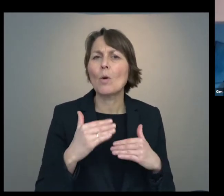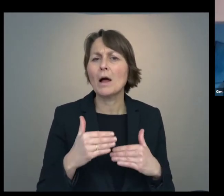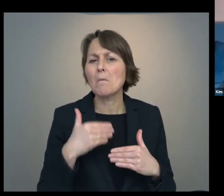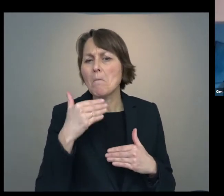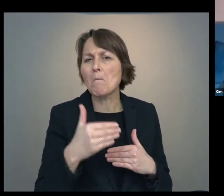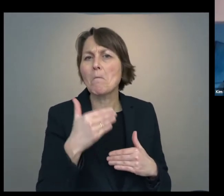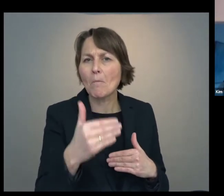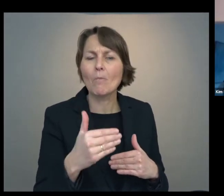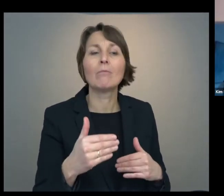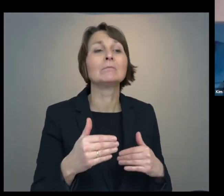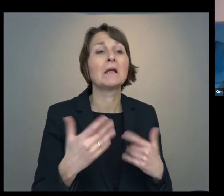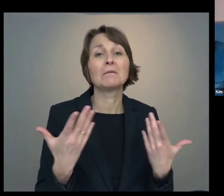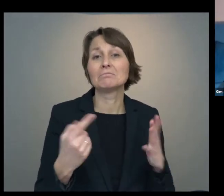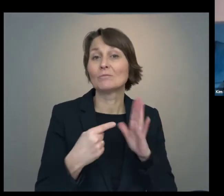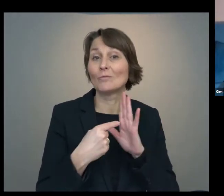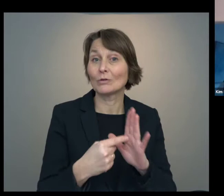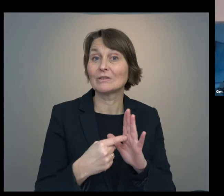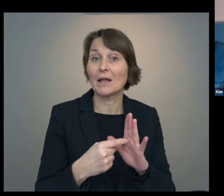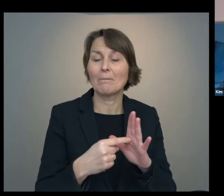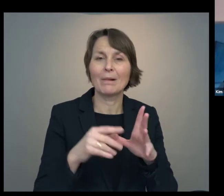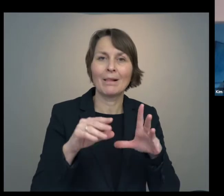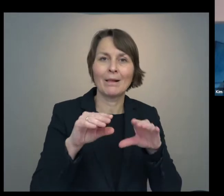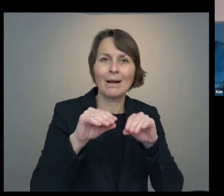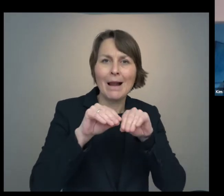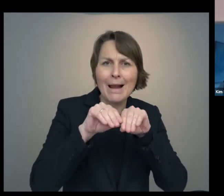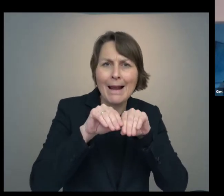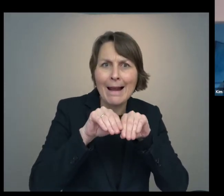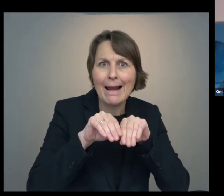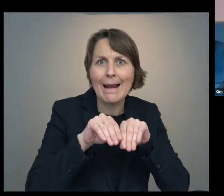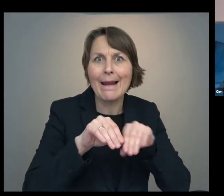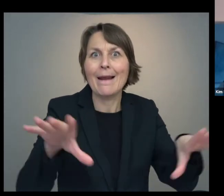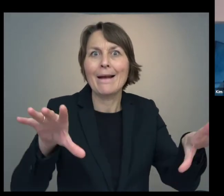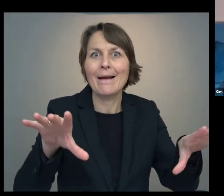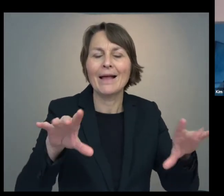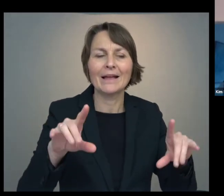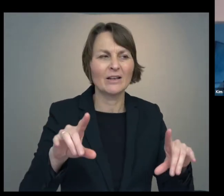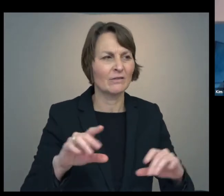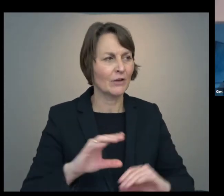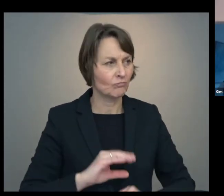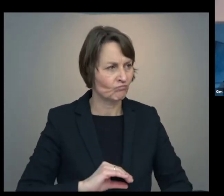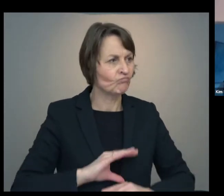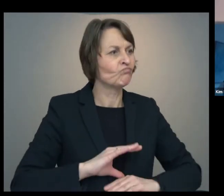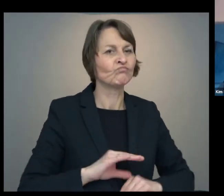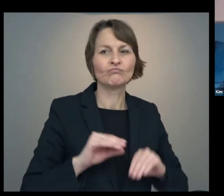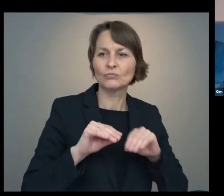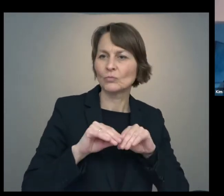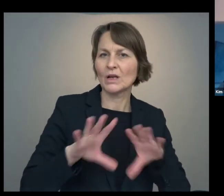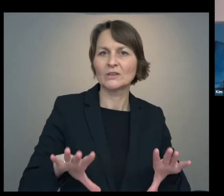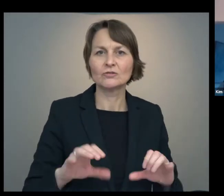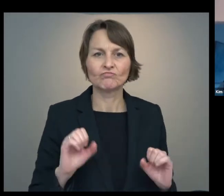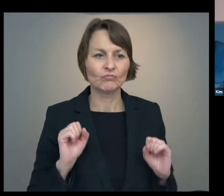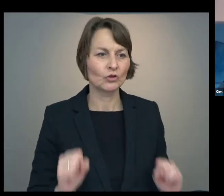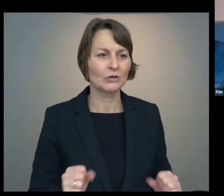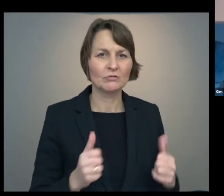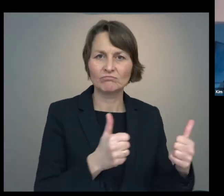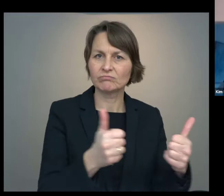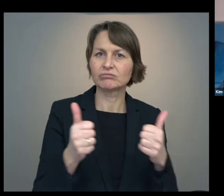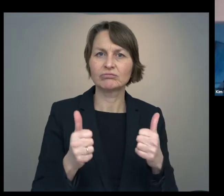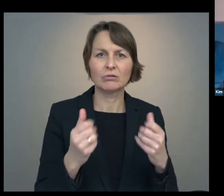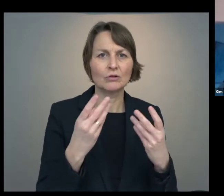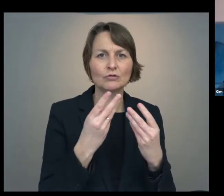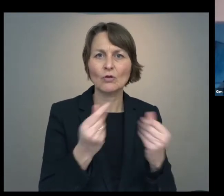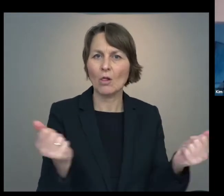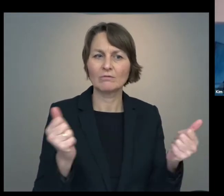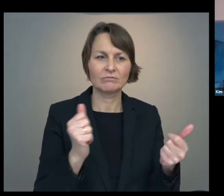to get to a place where we can release and be even more confident about what we release, so we